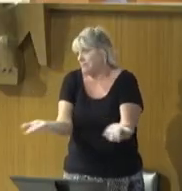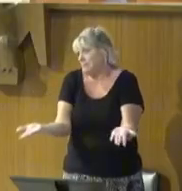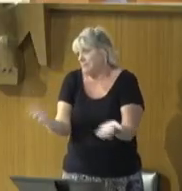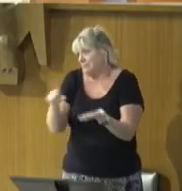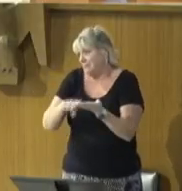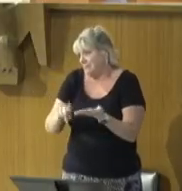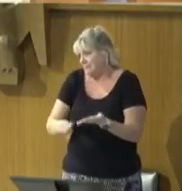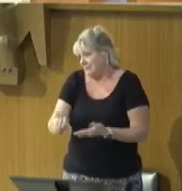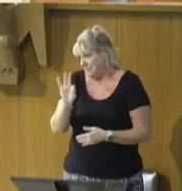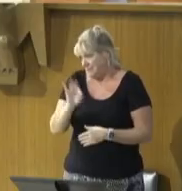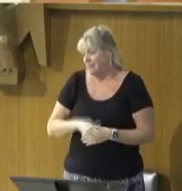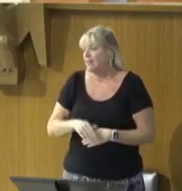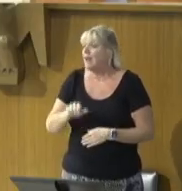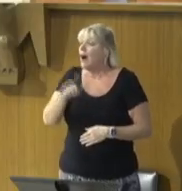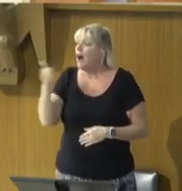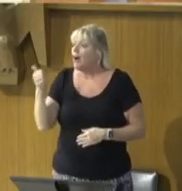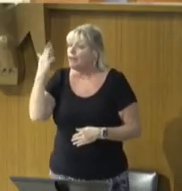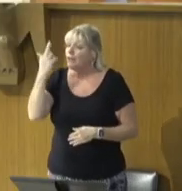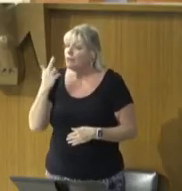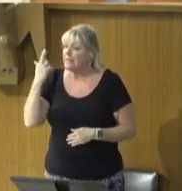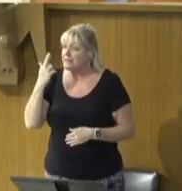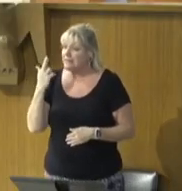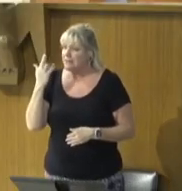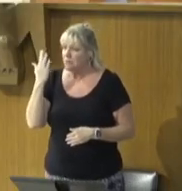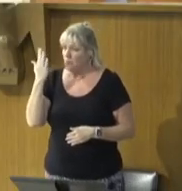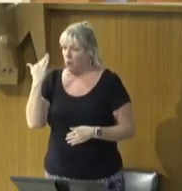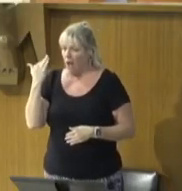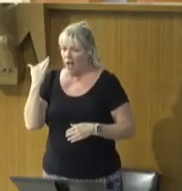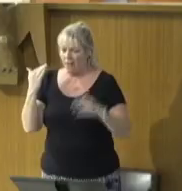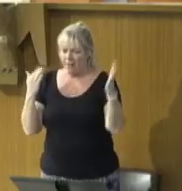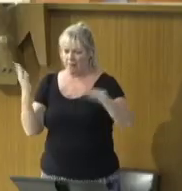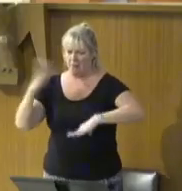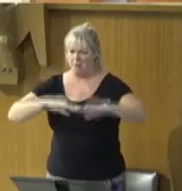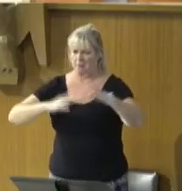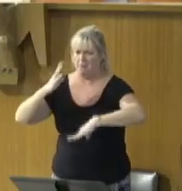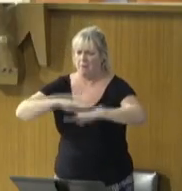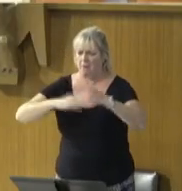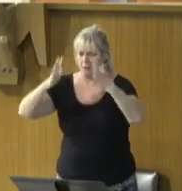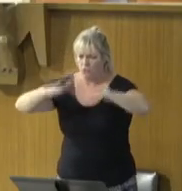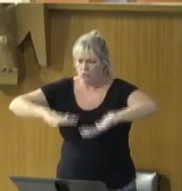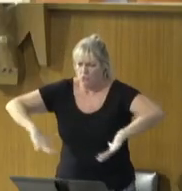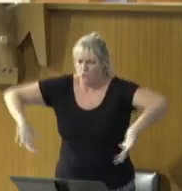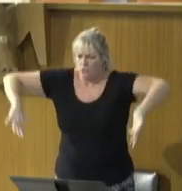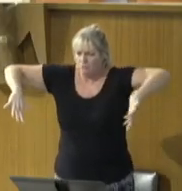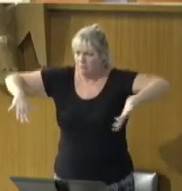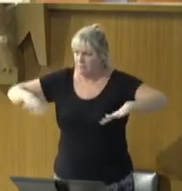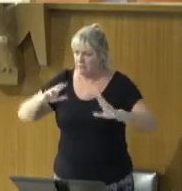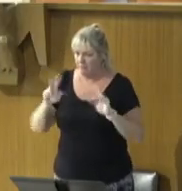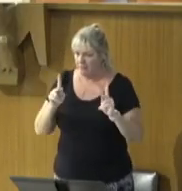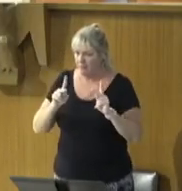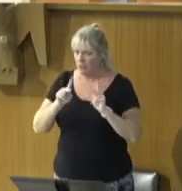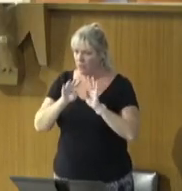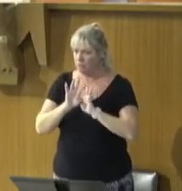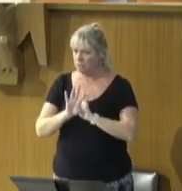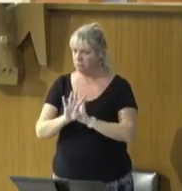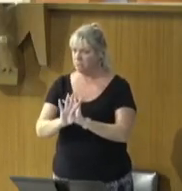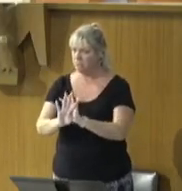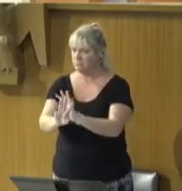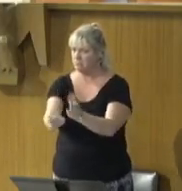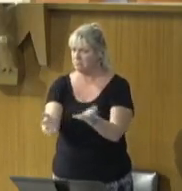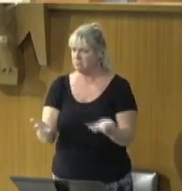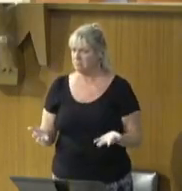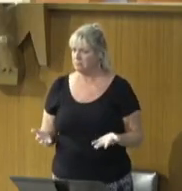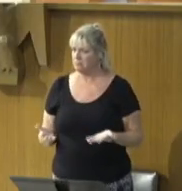Another reason crossing the Sea of Reeds is much more possible and plausible is just simple